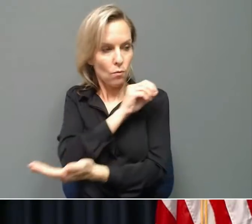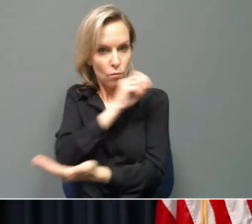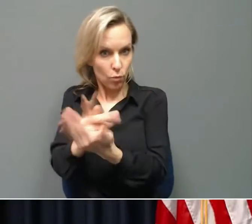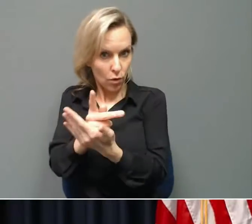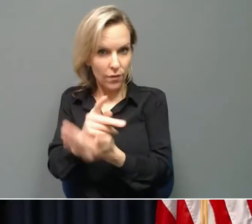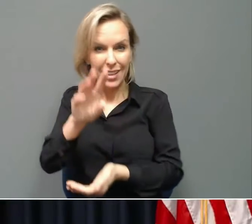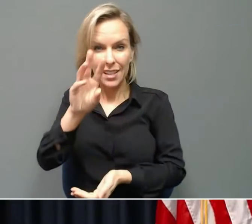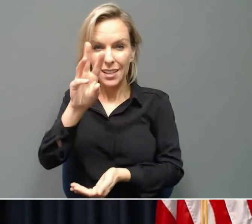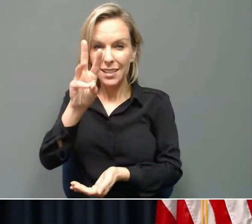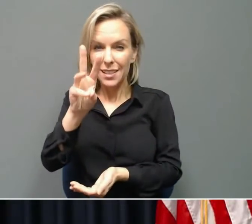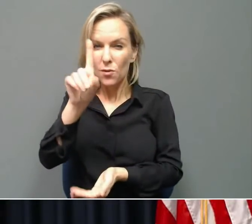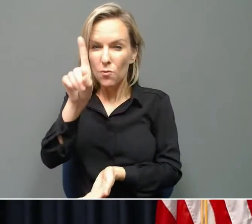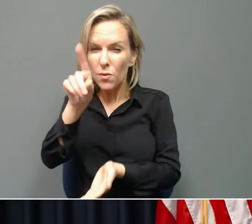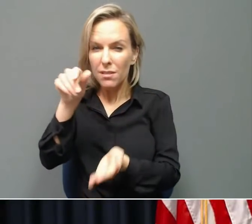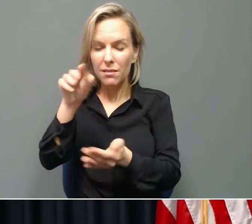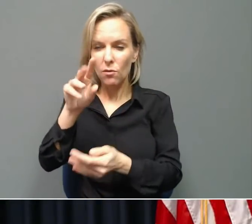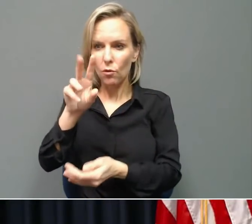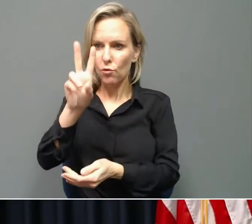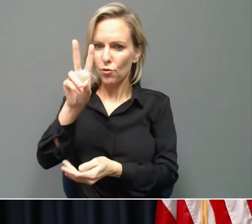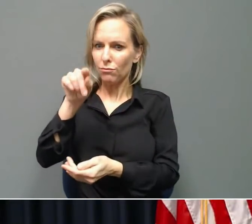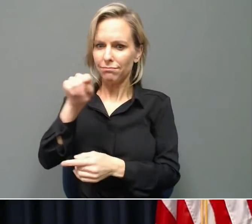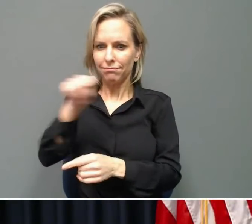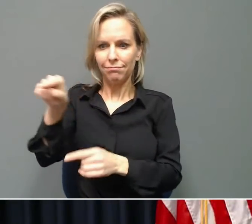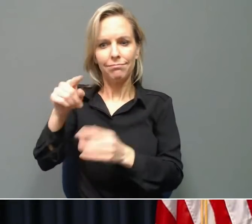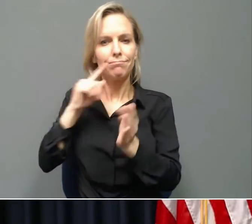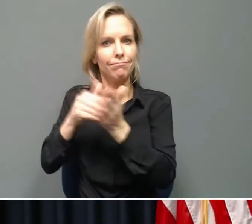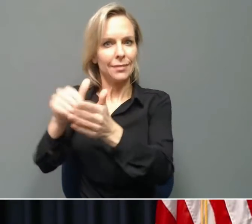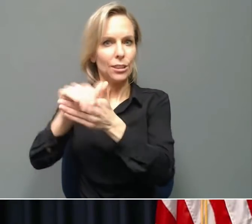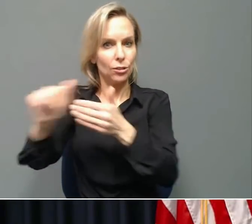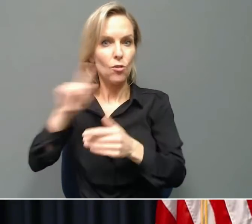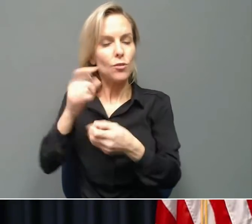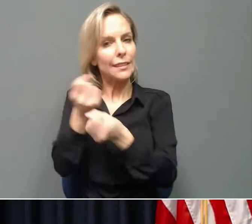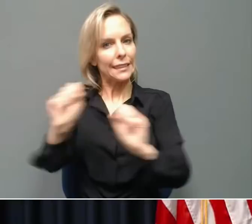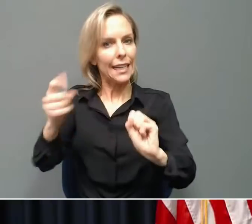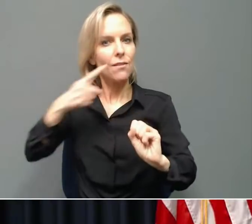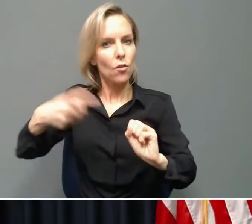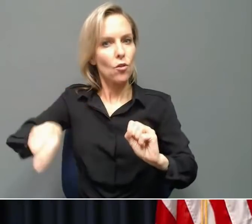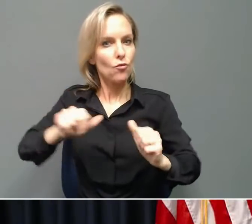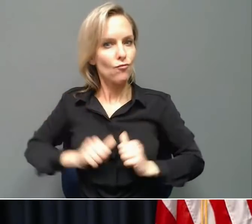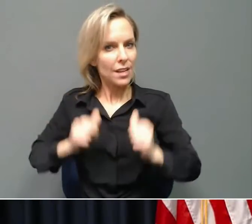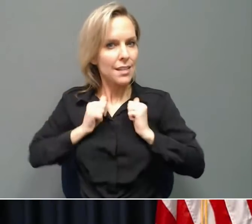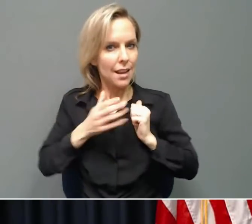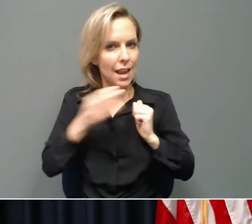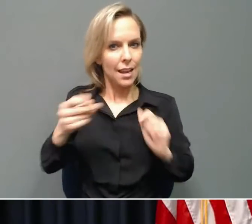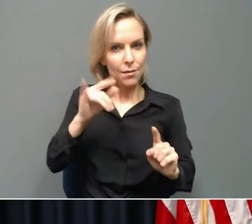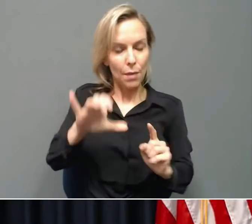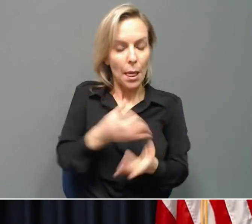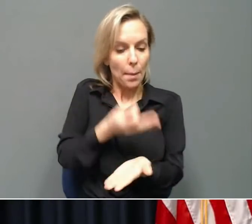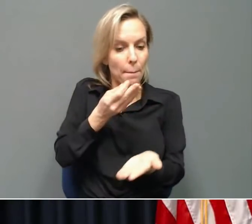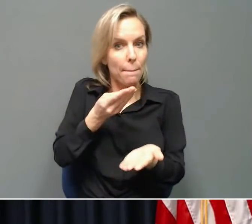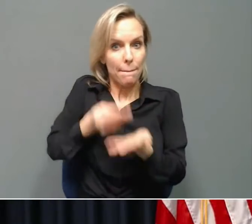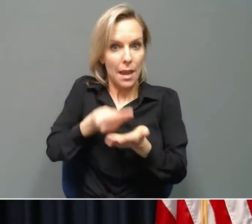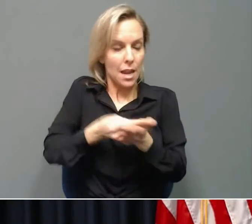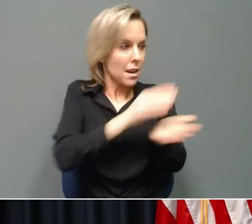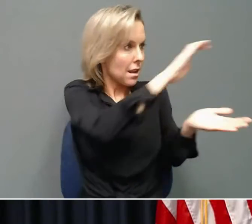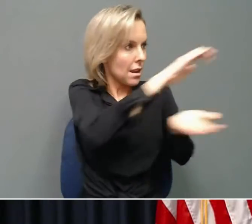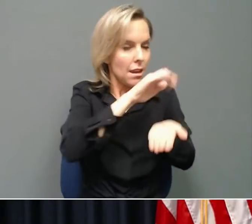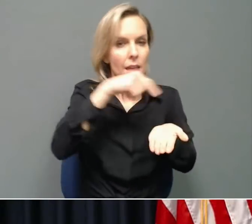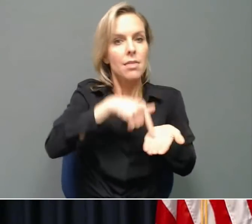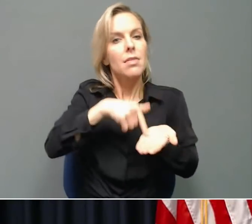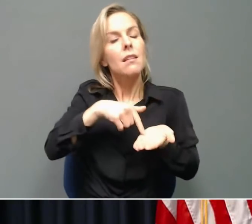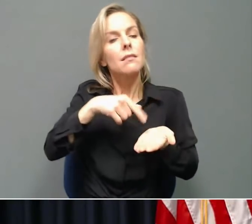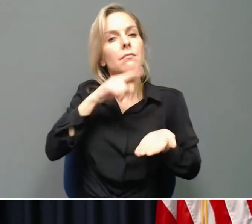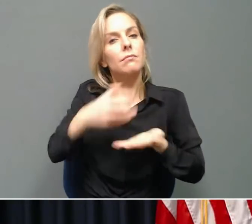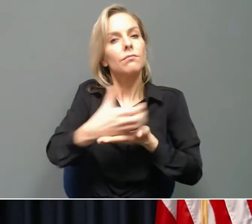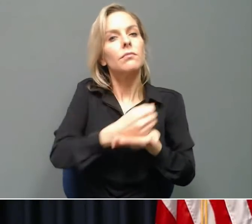$6,771,000 to enhance the safety of Kentucky's residents and the public. The funds are going to be used to implement a smart entry screening